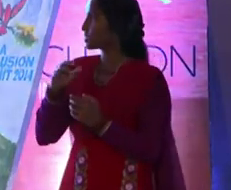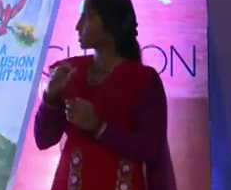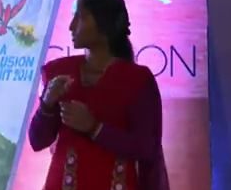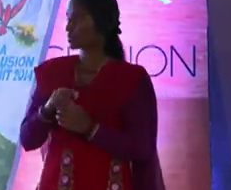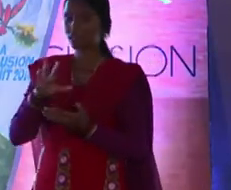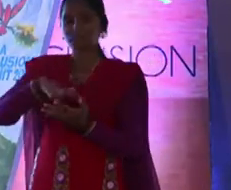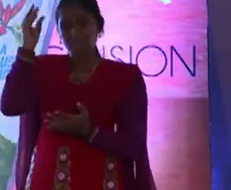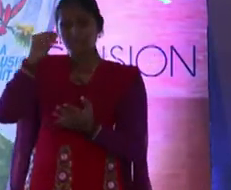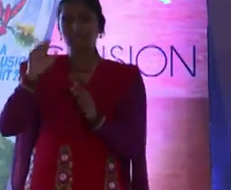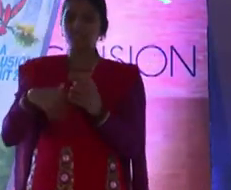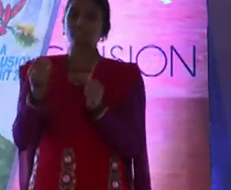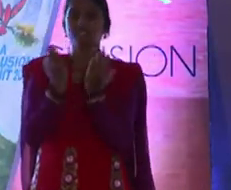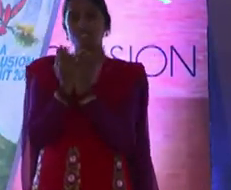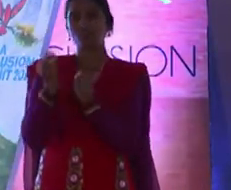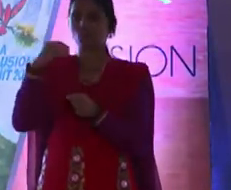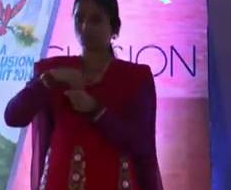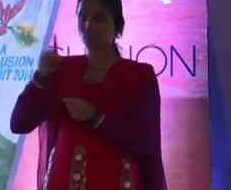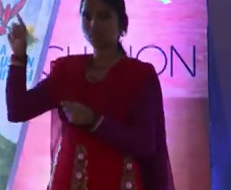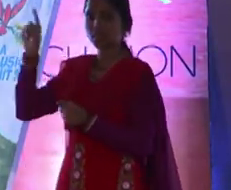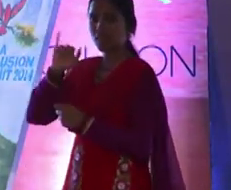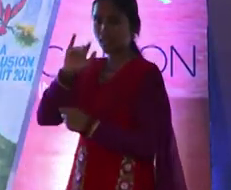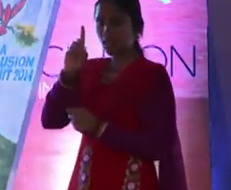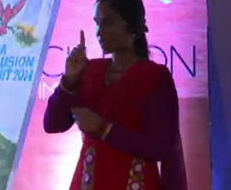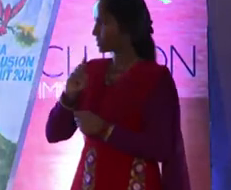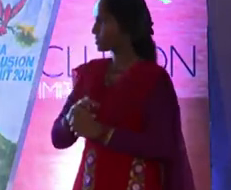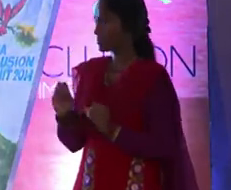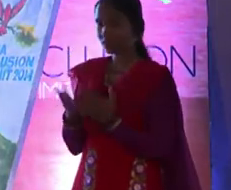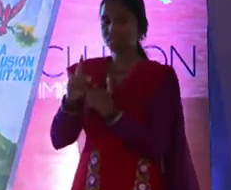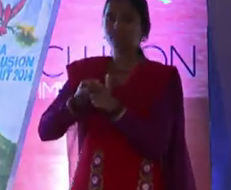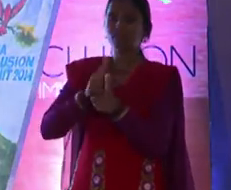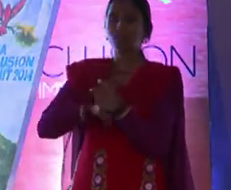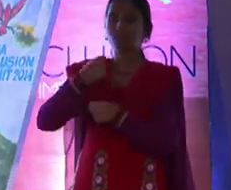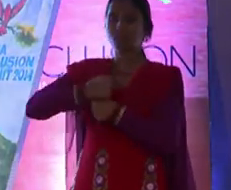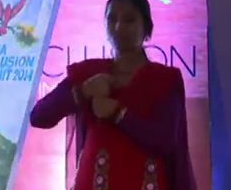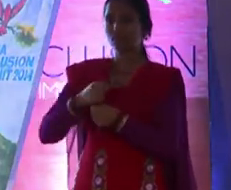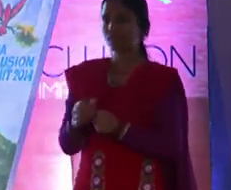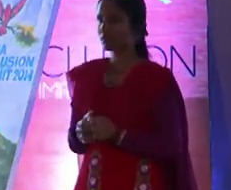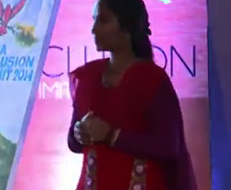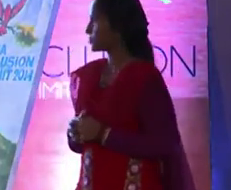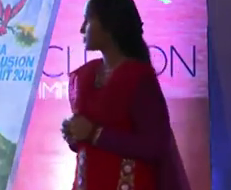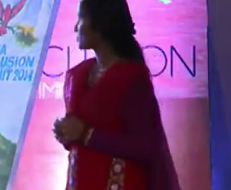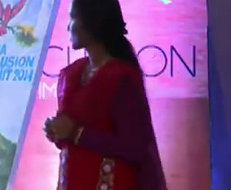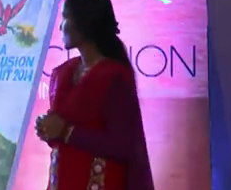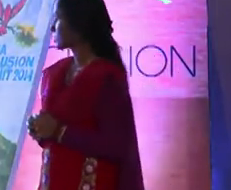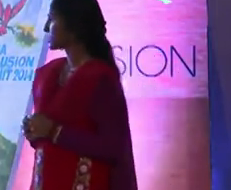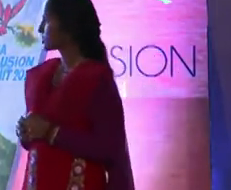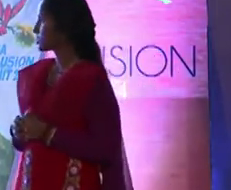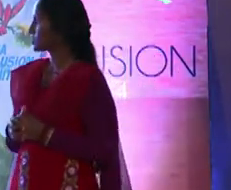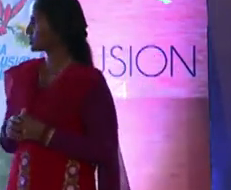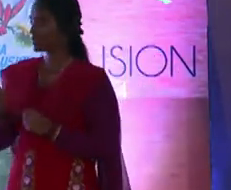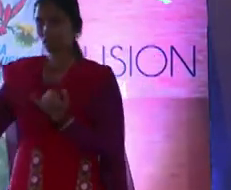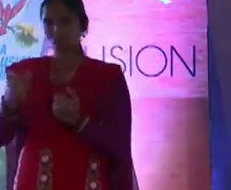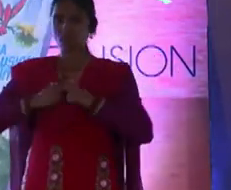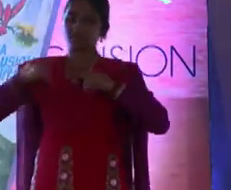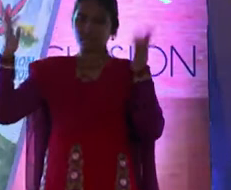be educated. So the Universal ID is an initiative of the department. Ernst & Young is our partner. We have almost finalized the DPR. I've